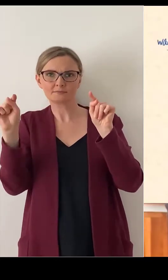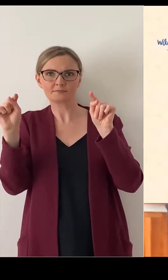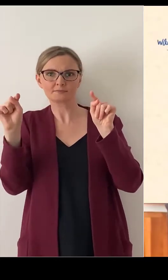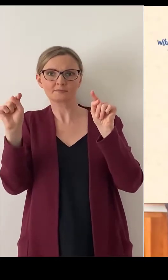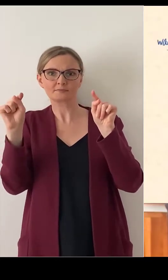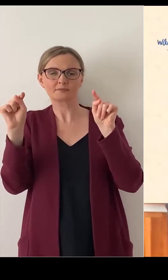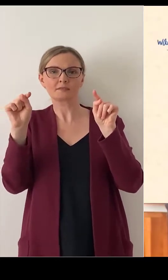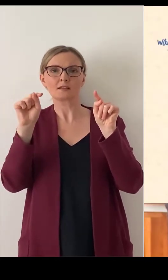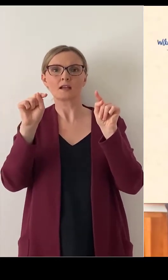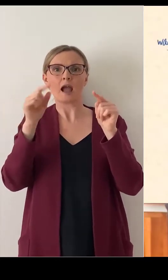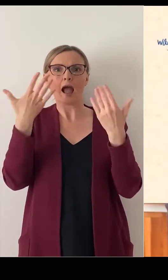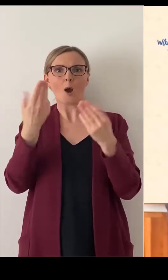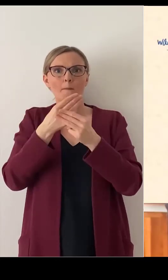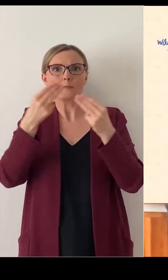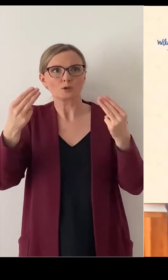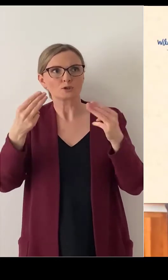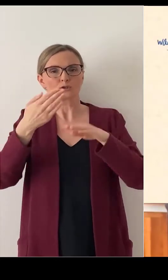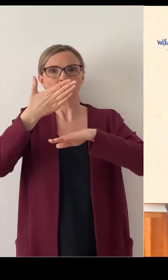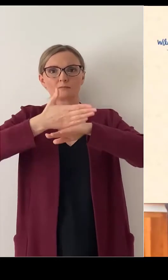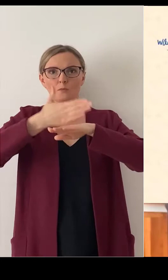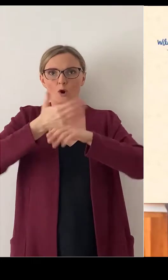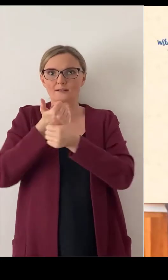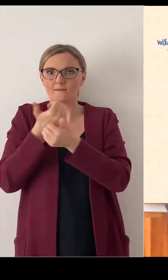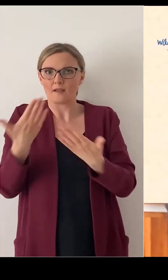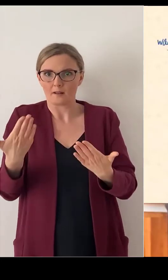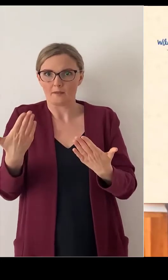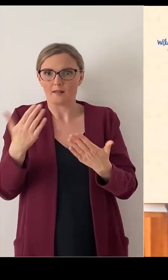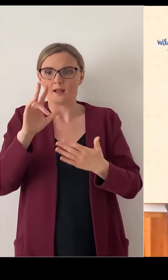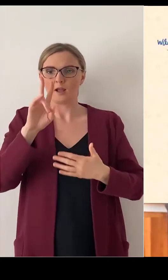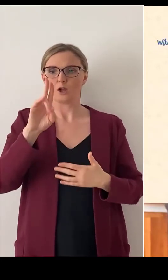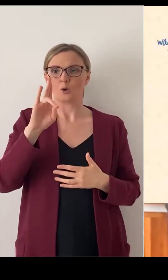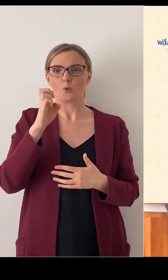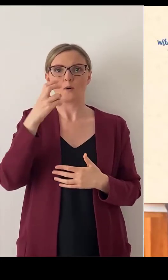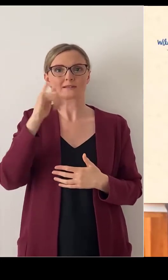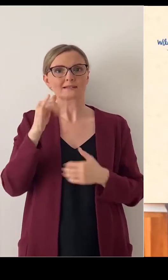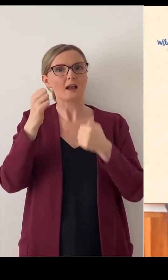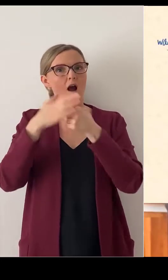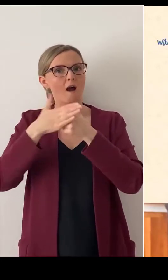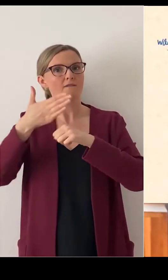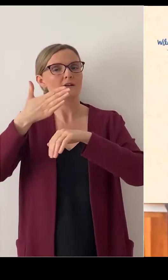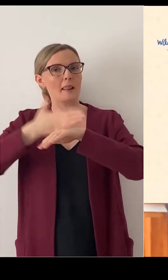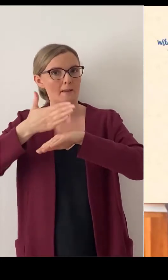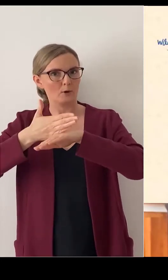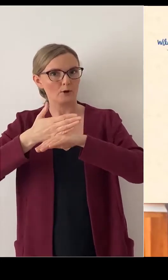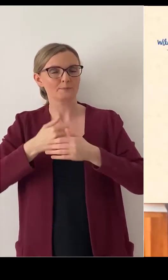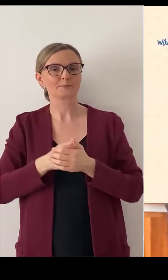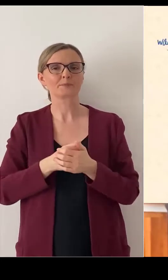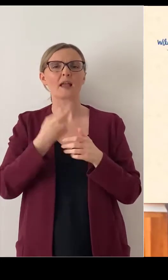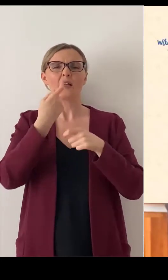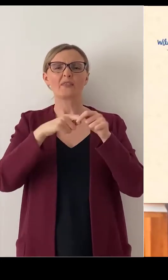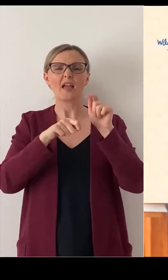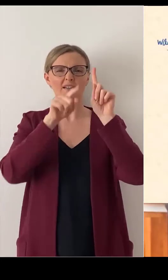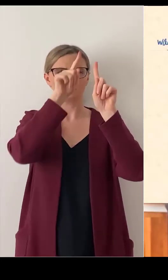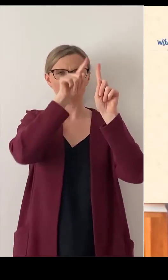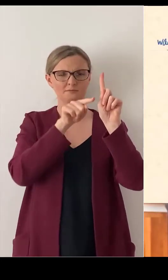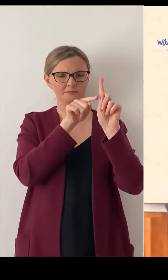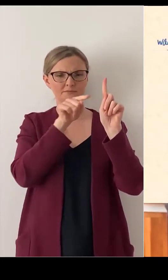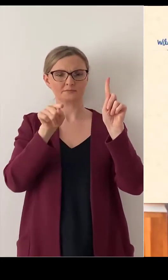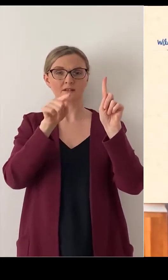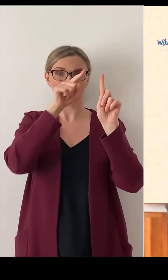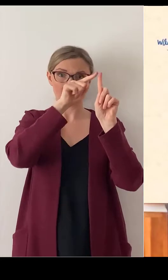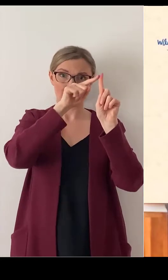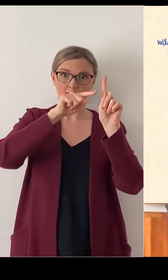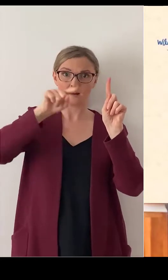the quantity of labor. And this here line, I'm going to let it